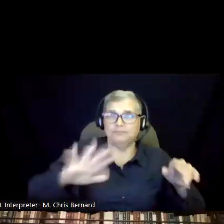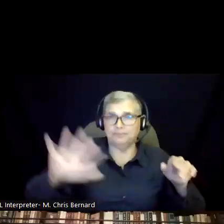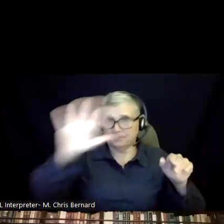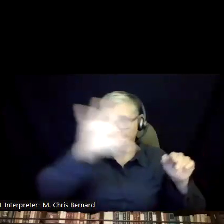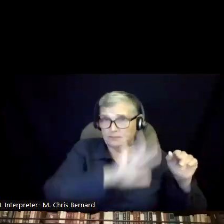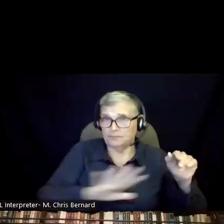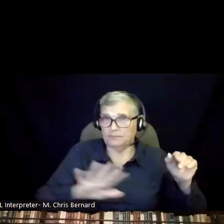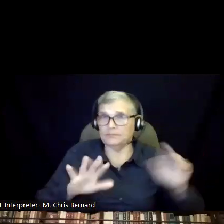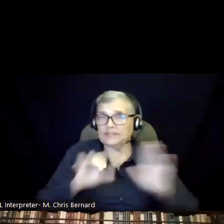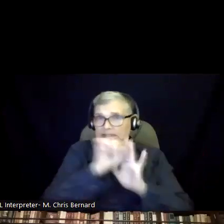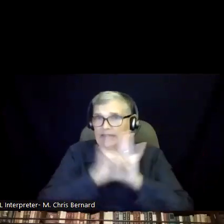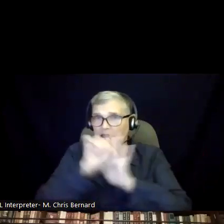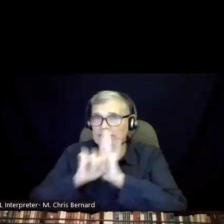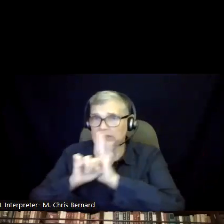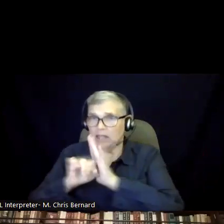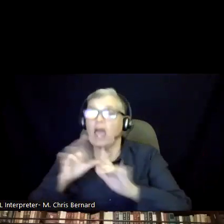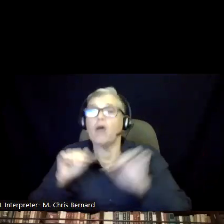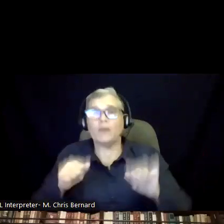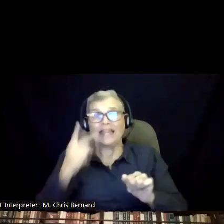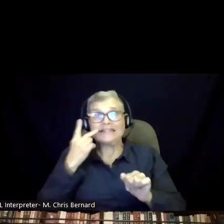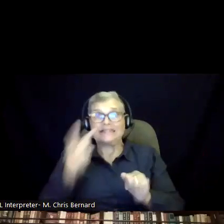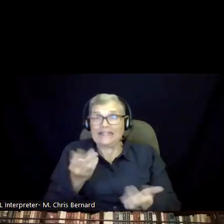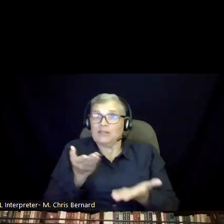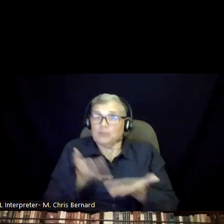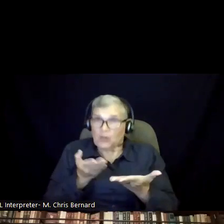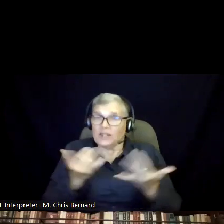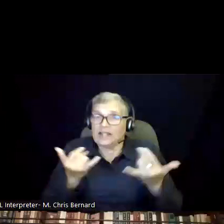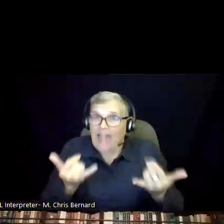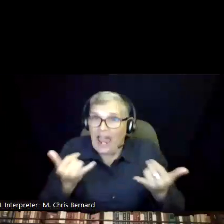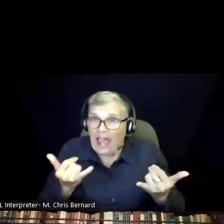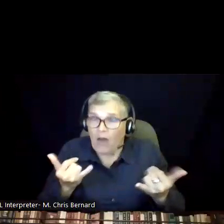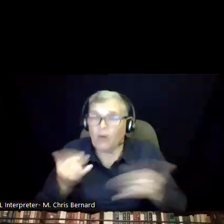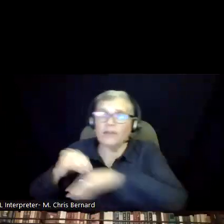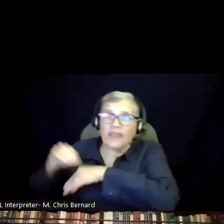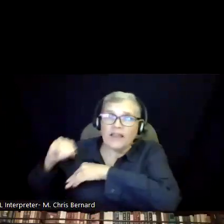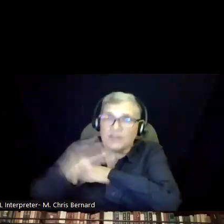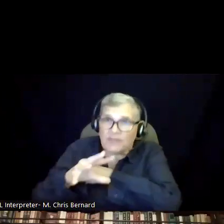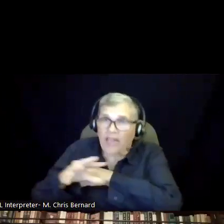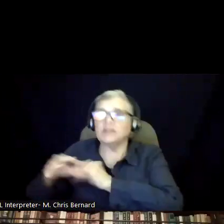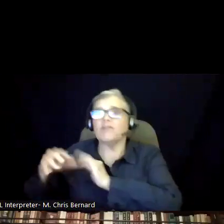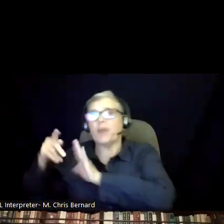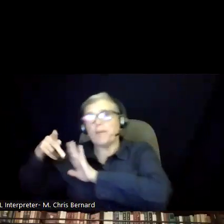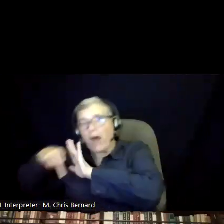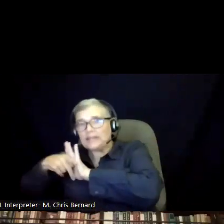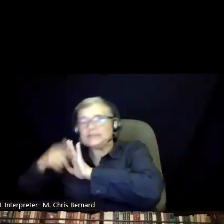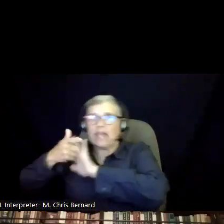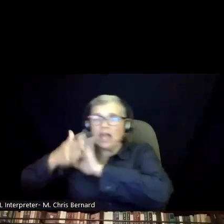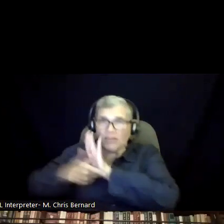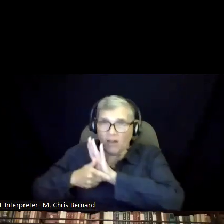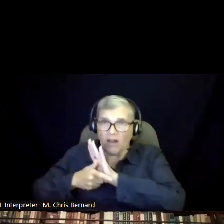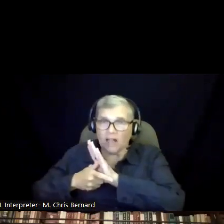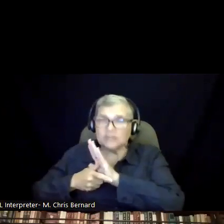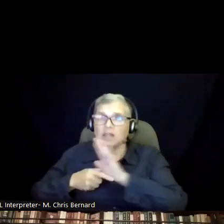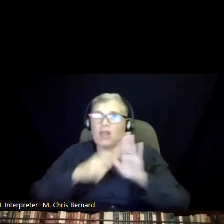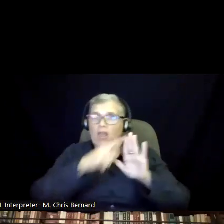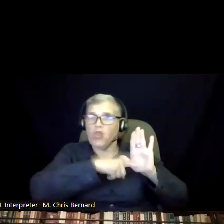and we can see evidence of those early policies and law in the 7 tenets of the